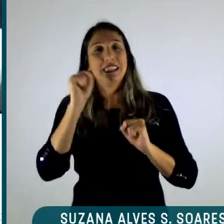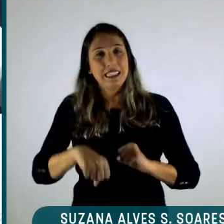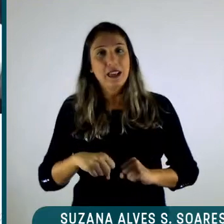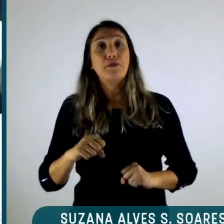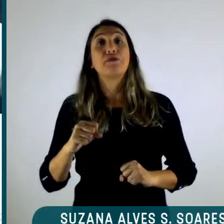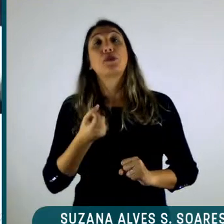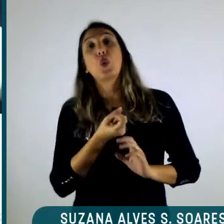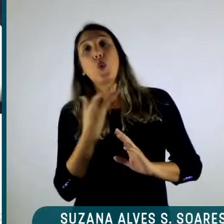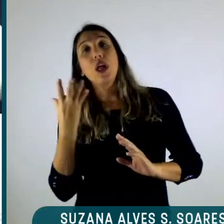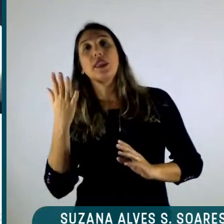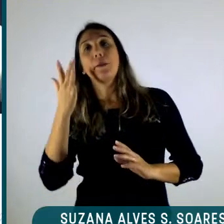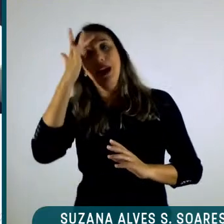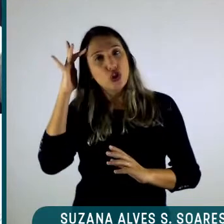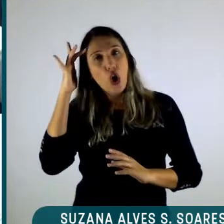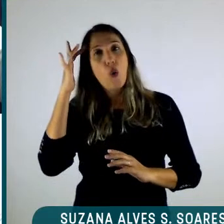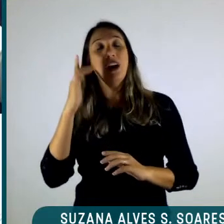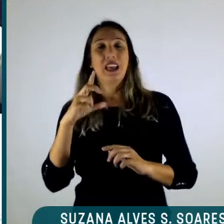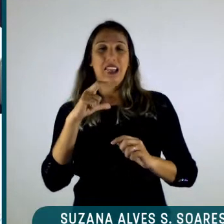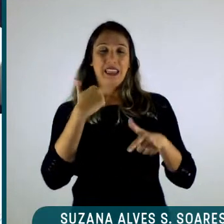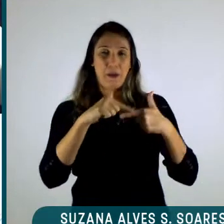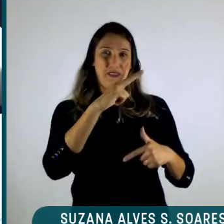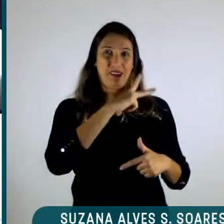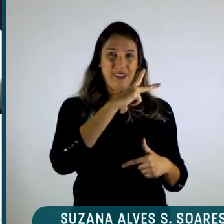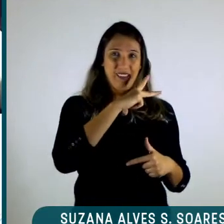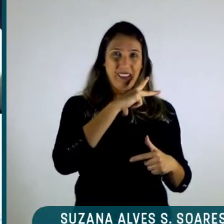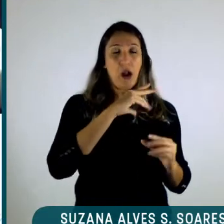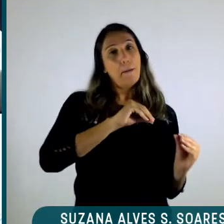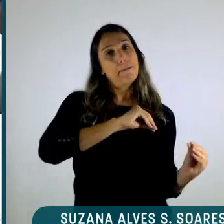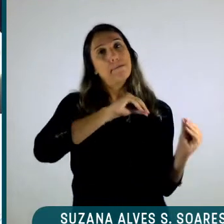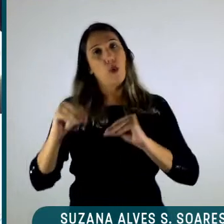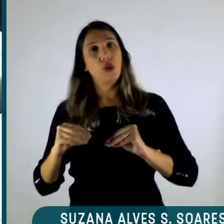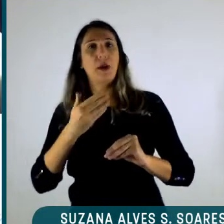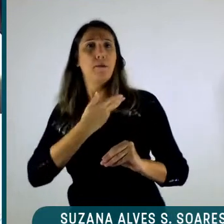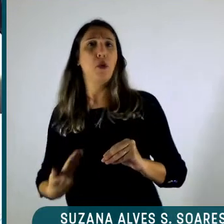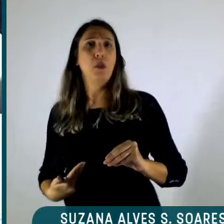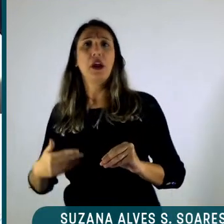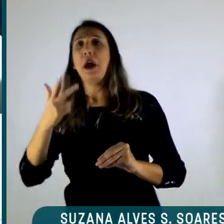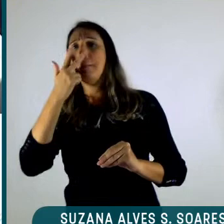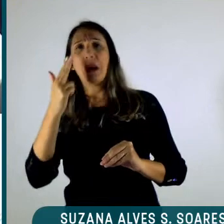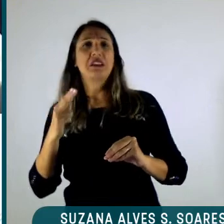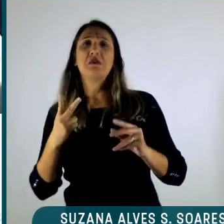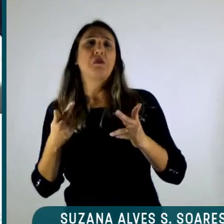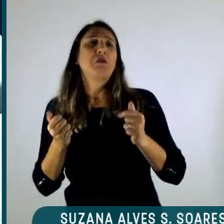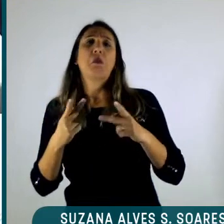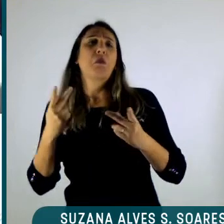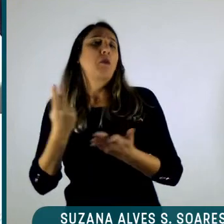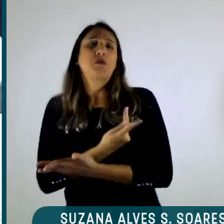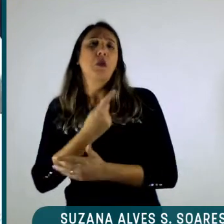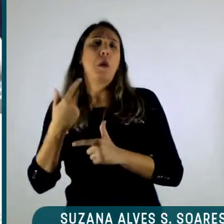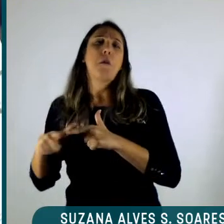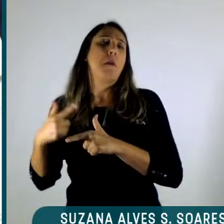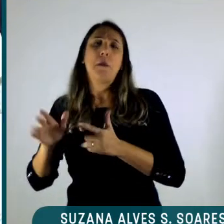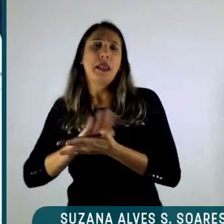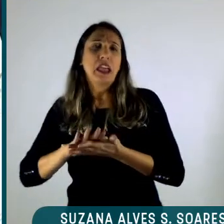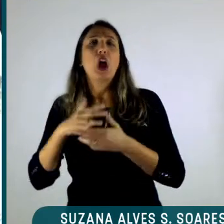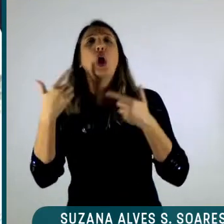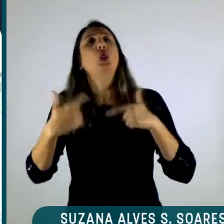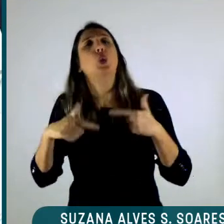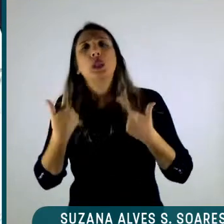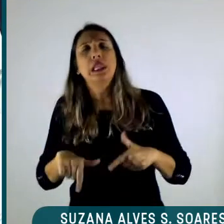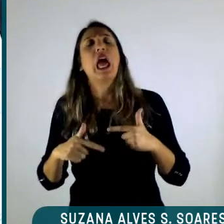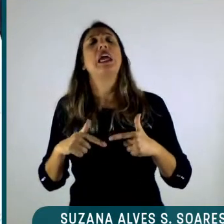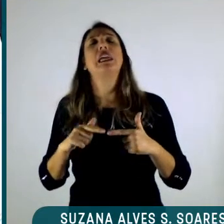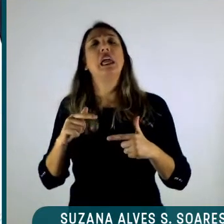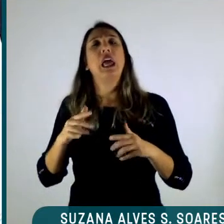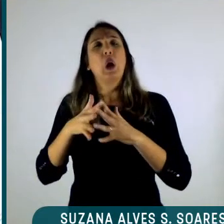institutional weakness. We have people who leave private sector and go to public sector as if nothing had happened, as if there was